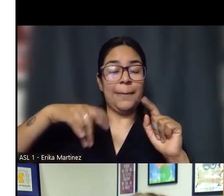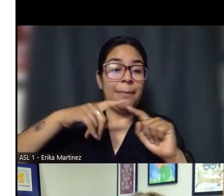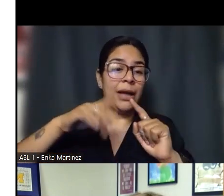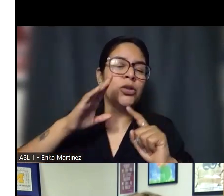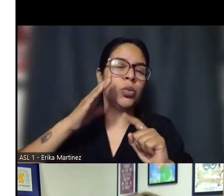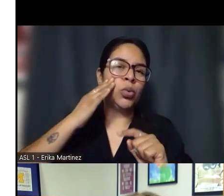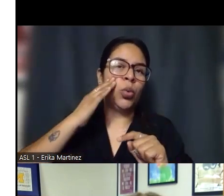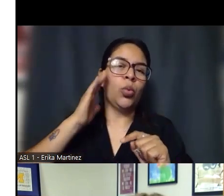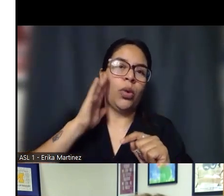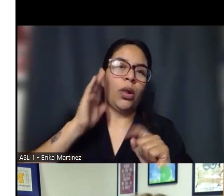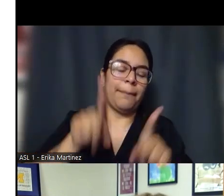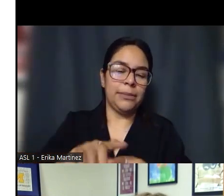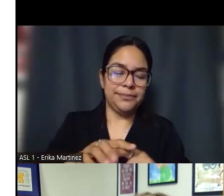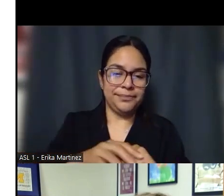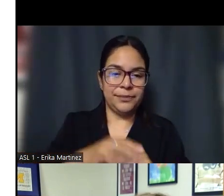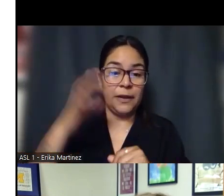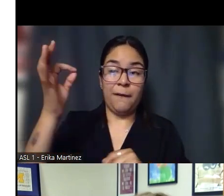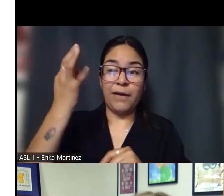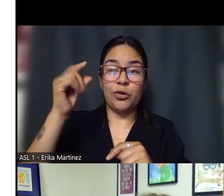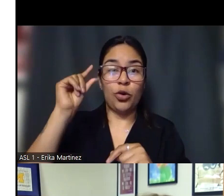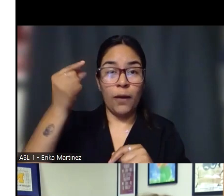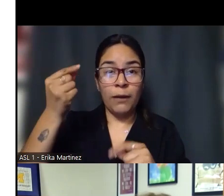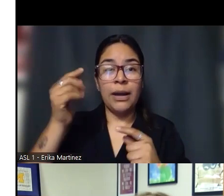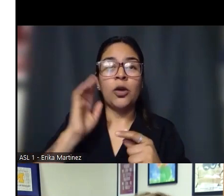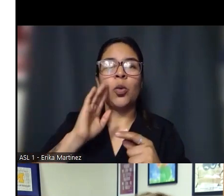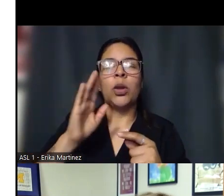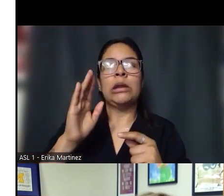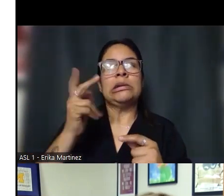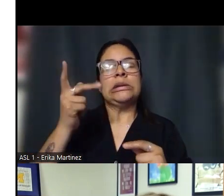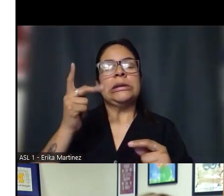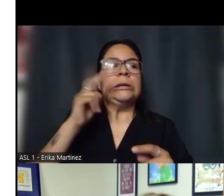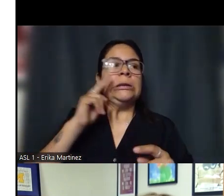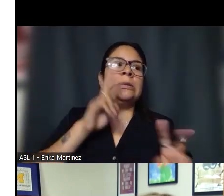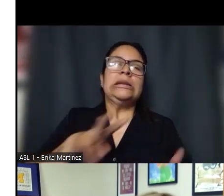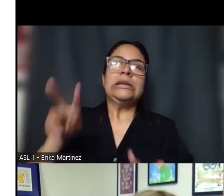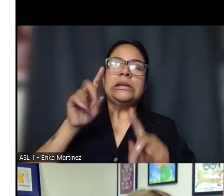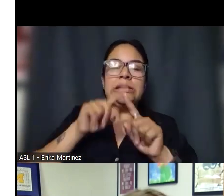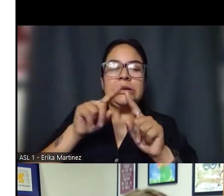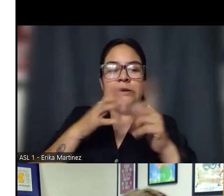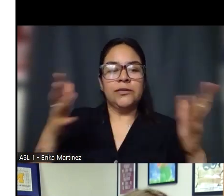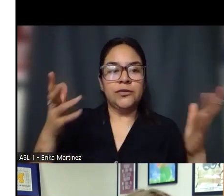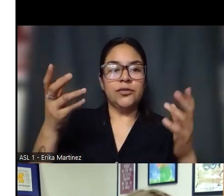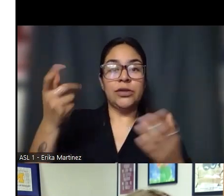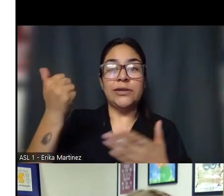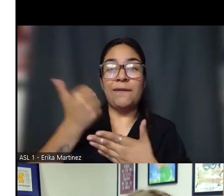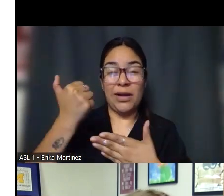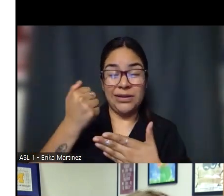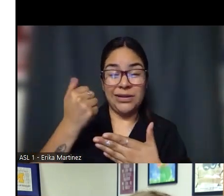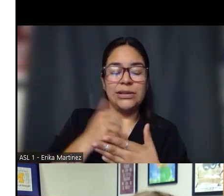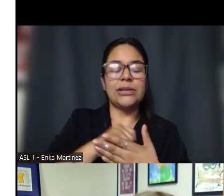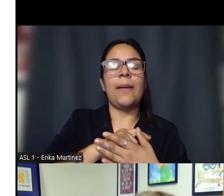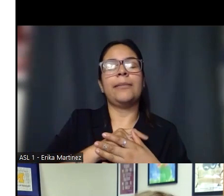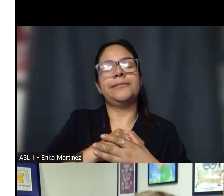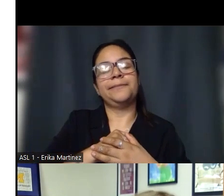the state and federal level to find other sources to augment the crime victim fund, and also efforts